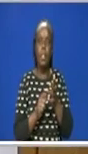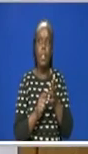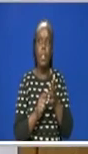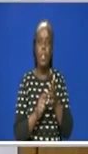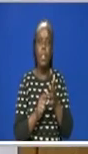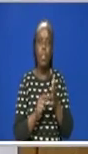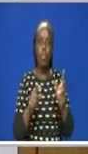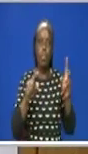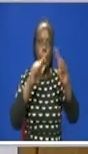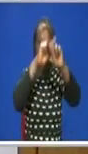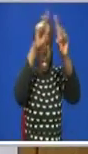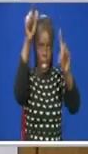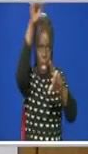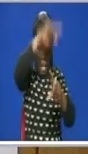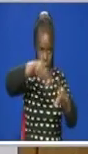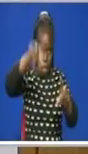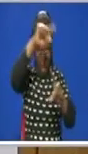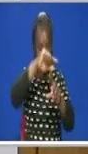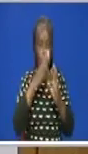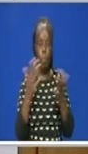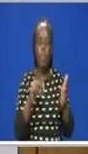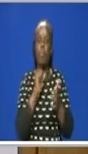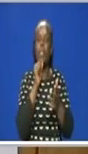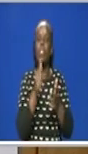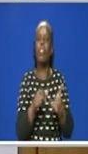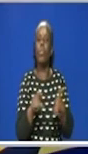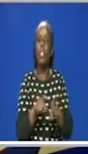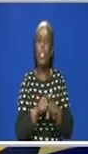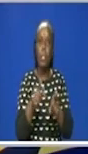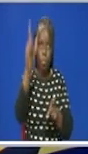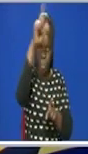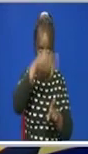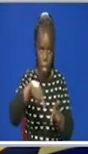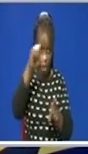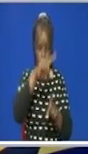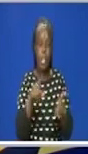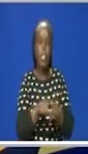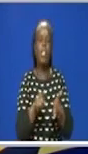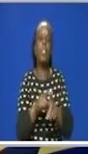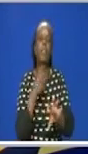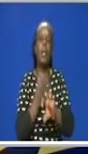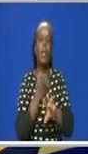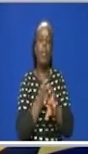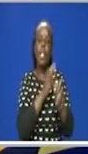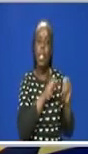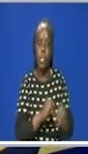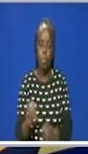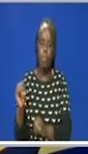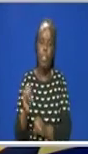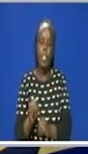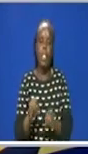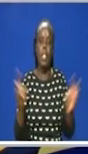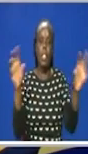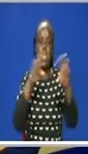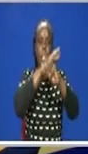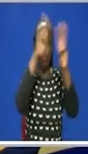object. A spherical object. But this is not necessarily a spherical object. It's like a rock that is just moving in space. In fact,